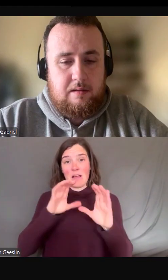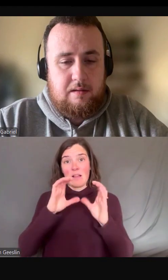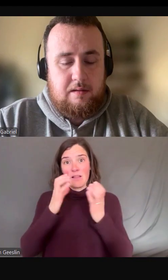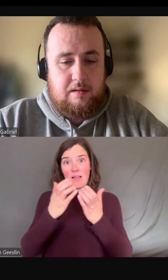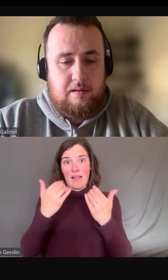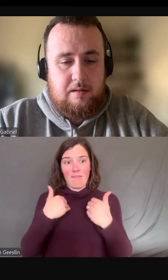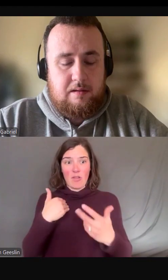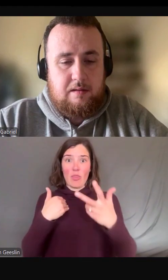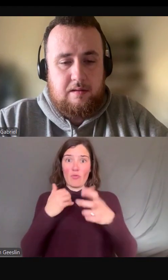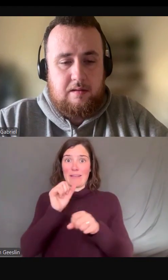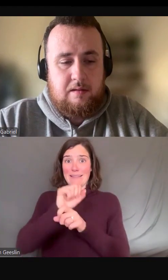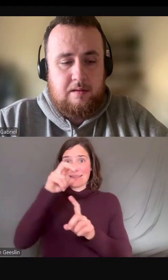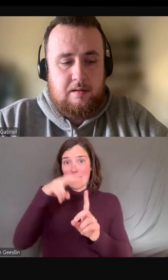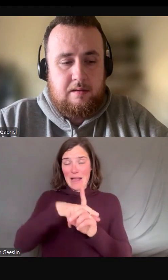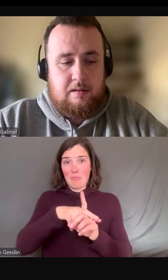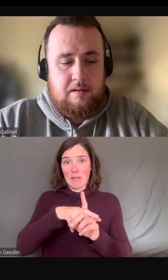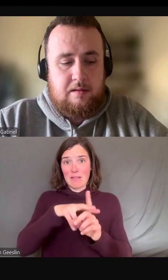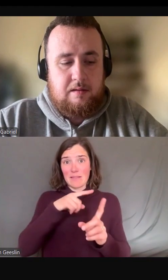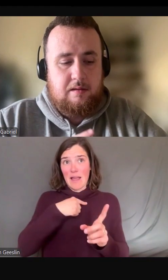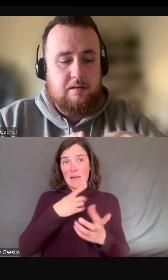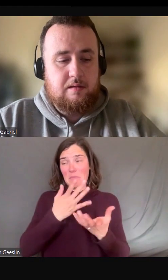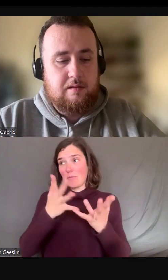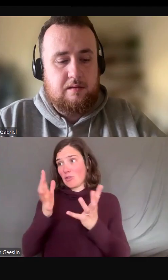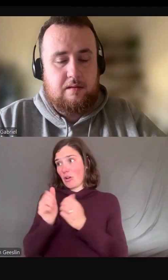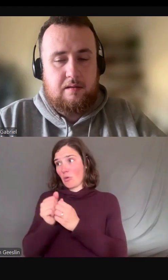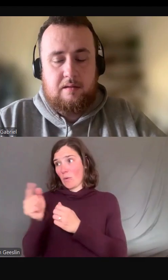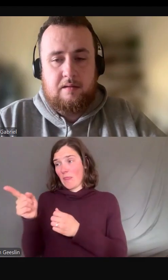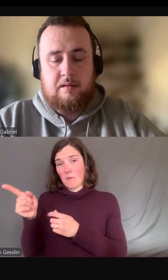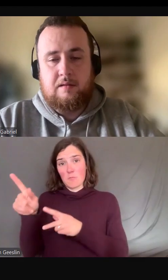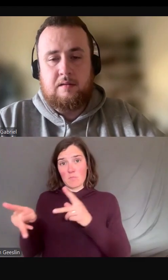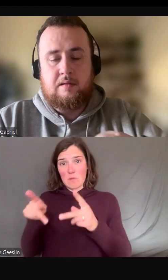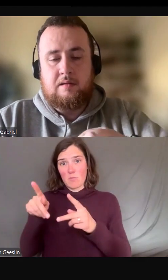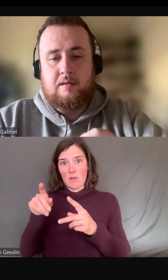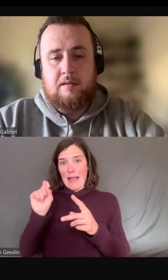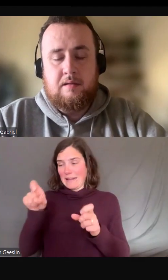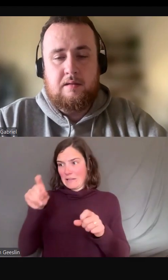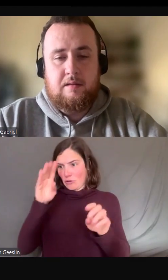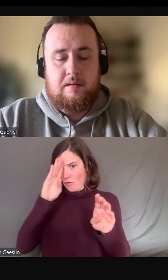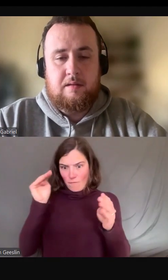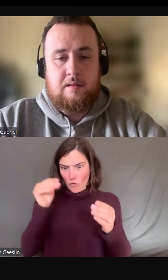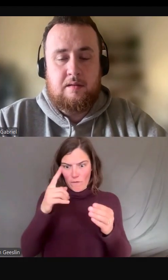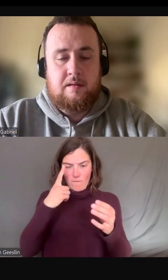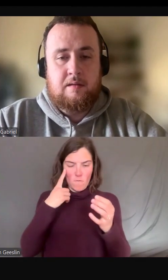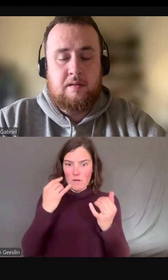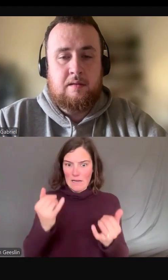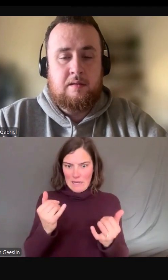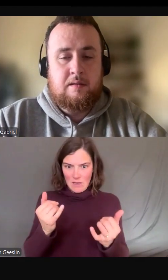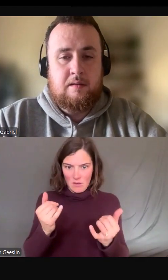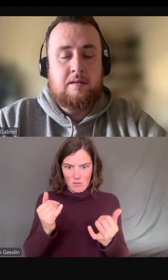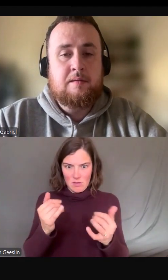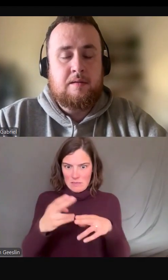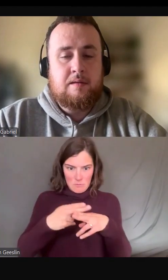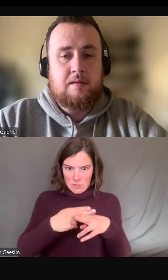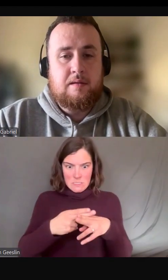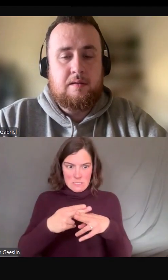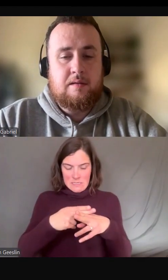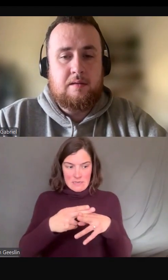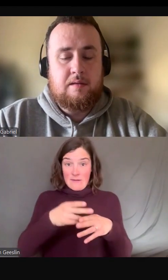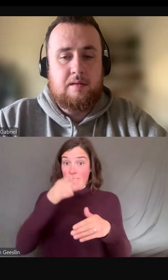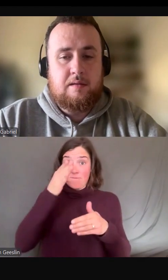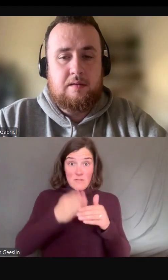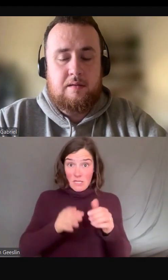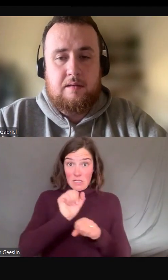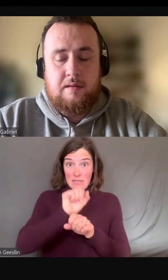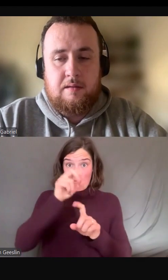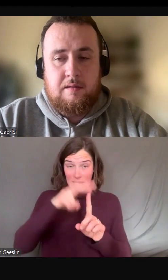that I could talk to maybe the chat people about that I need to just concentrate on for now. And in doing that assignment with your